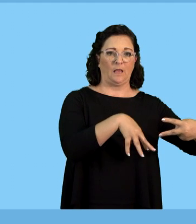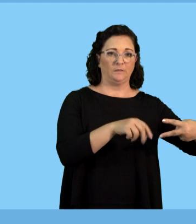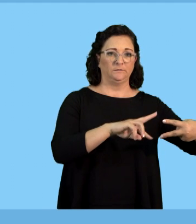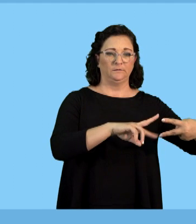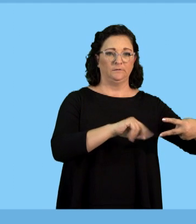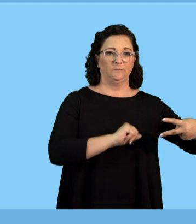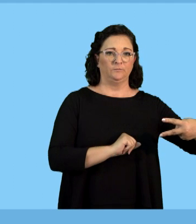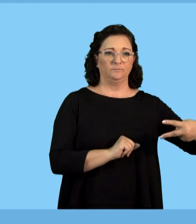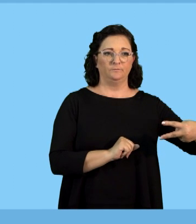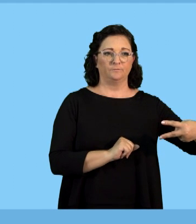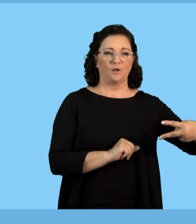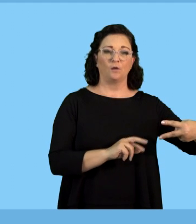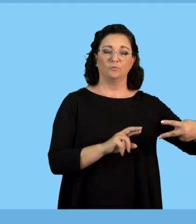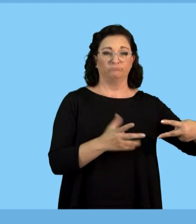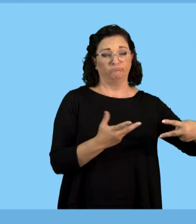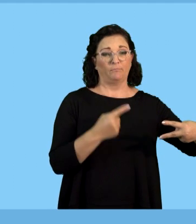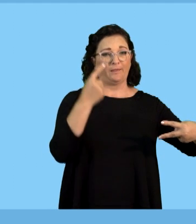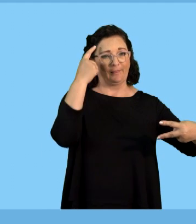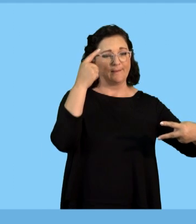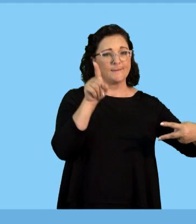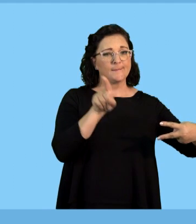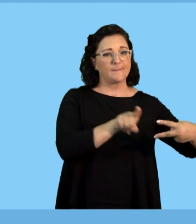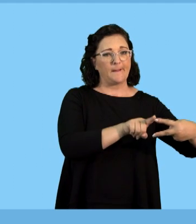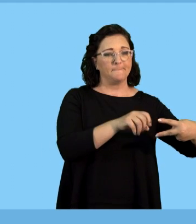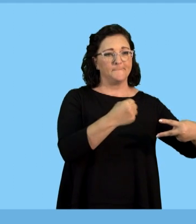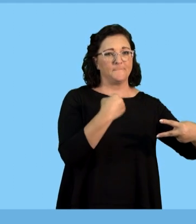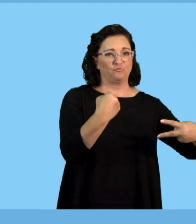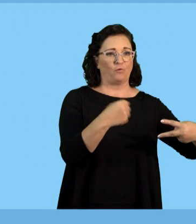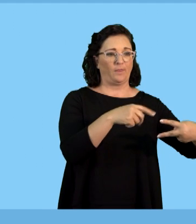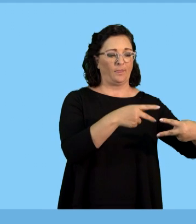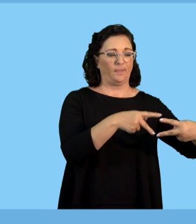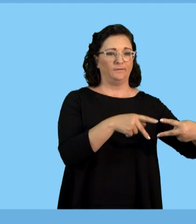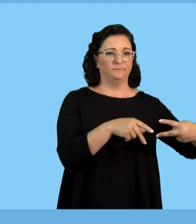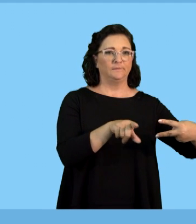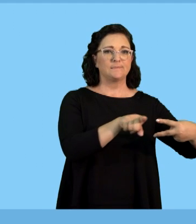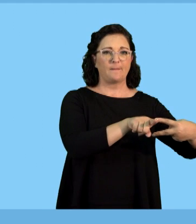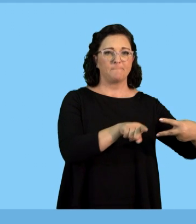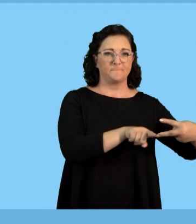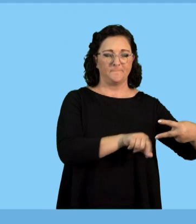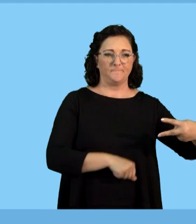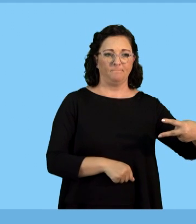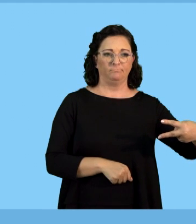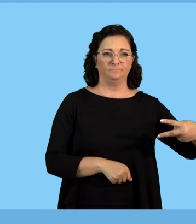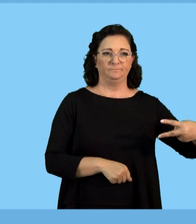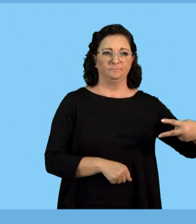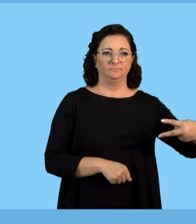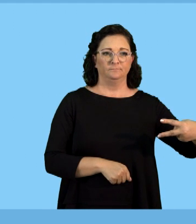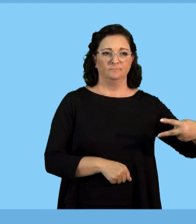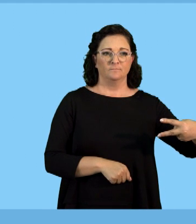two equal parts. Assuming that the two light bulbs are identical, then we are going to break into two equal